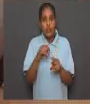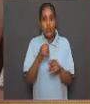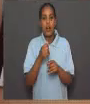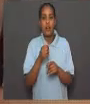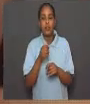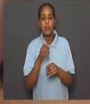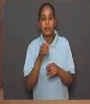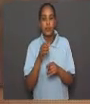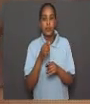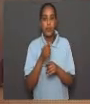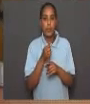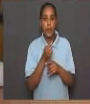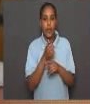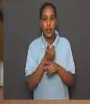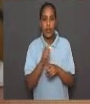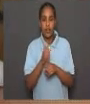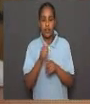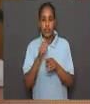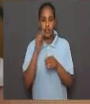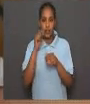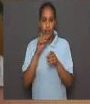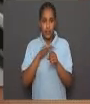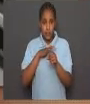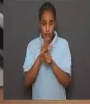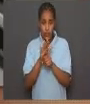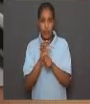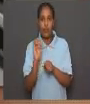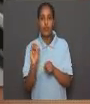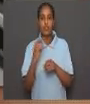which improves the efficiency of the reaction.